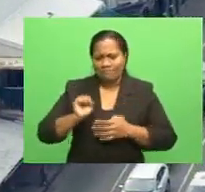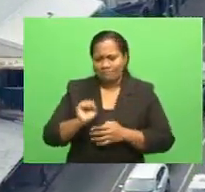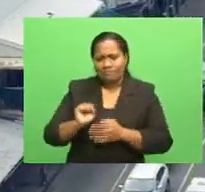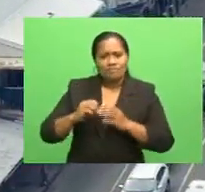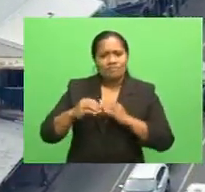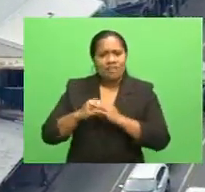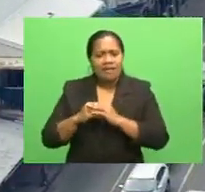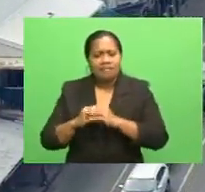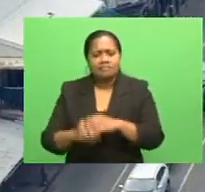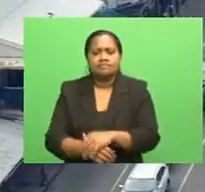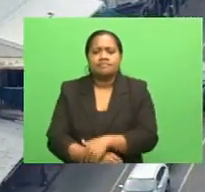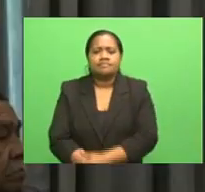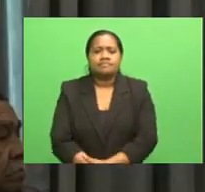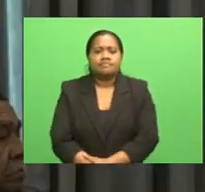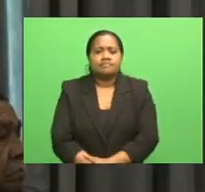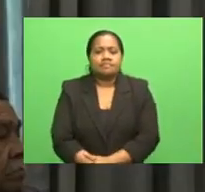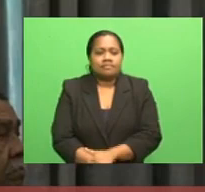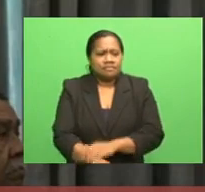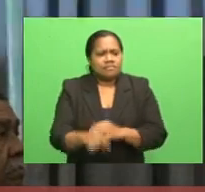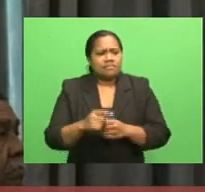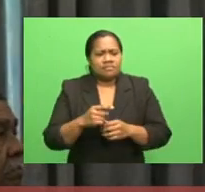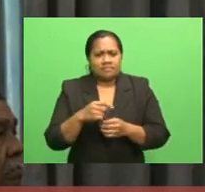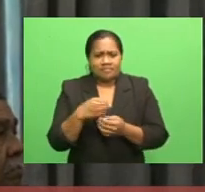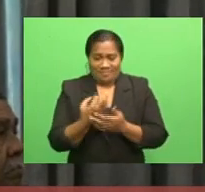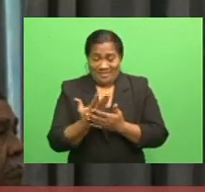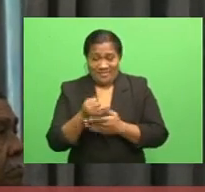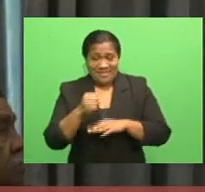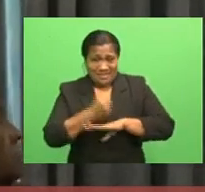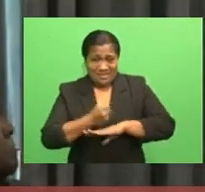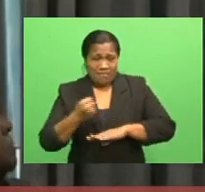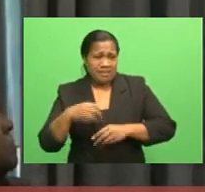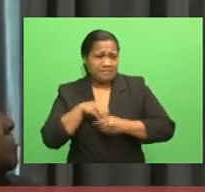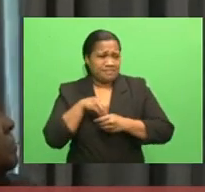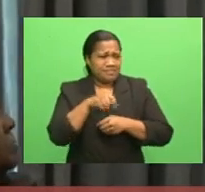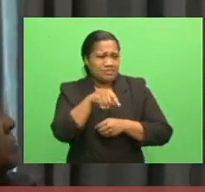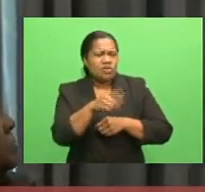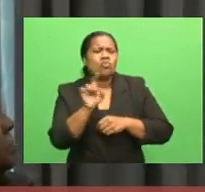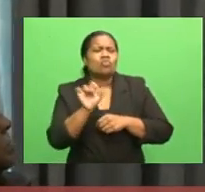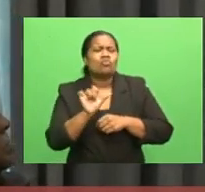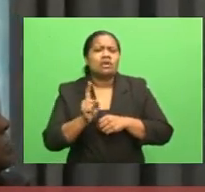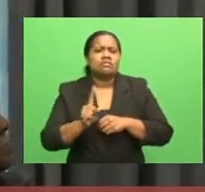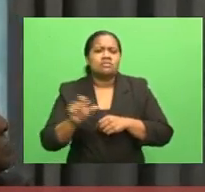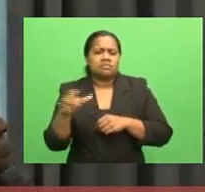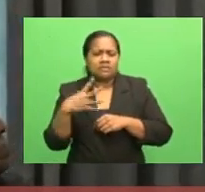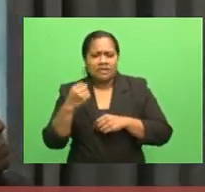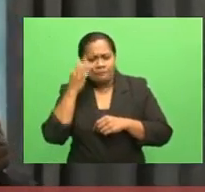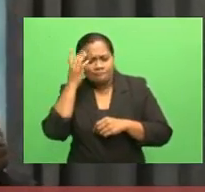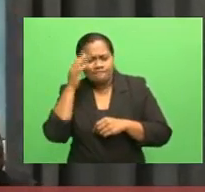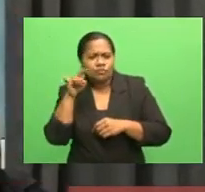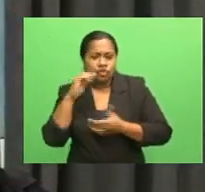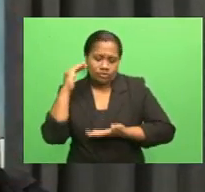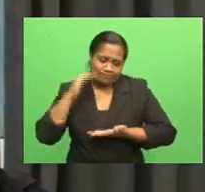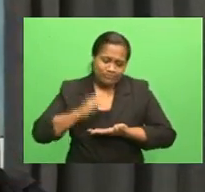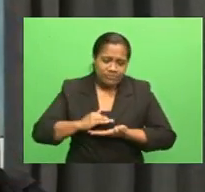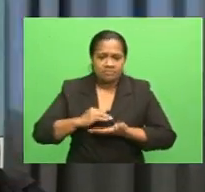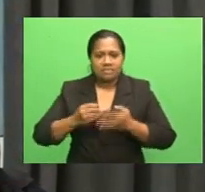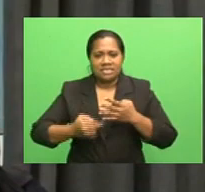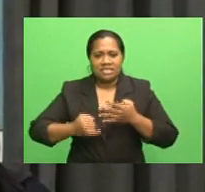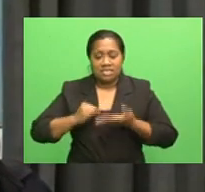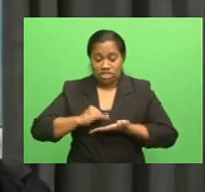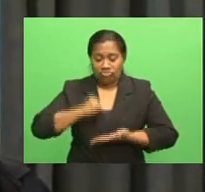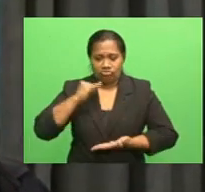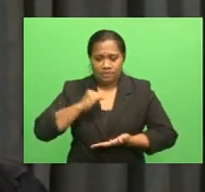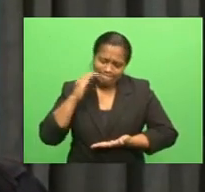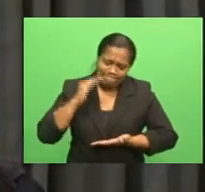aspects behind government increasing foreign borrowings has been with a mindset to be able to bring down interest rates in Fiji, which will play